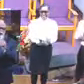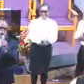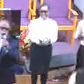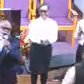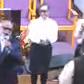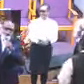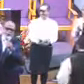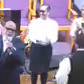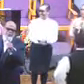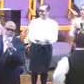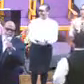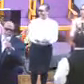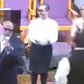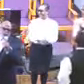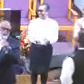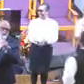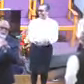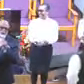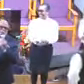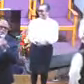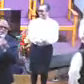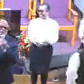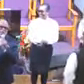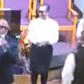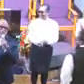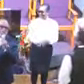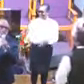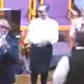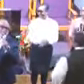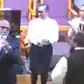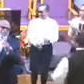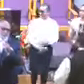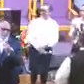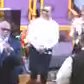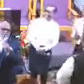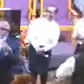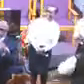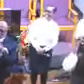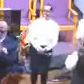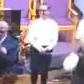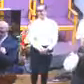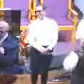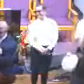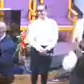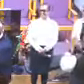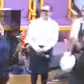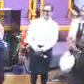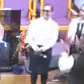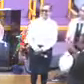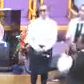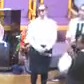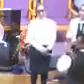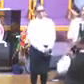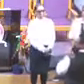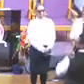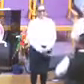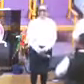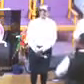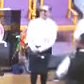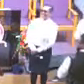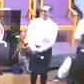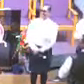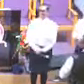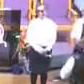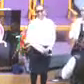He's truly worthy to be praised. From the rising of the sun to the going down of the sea, he's